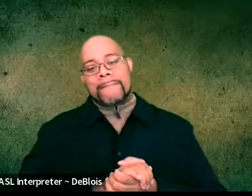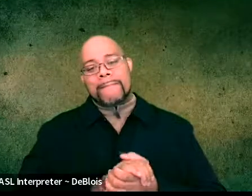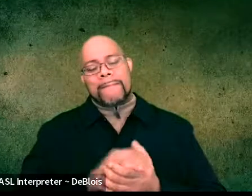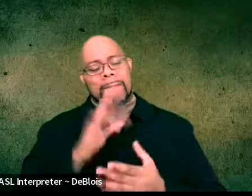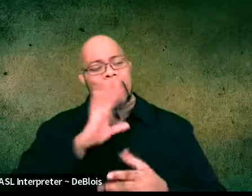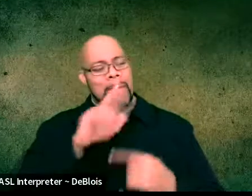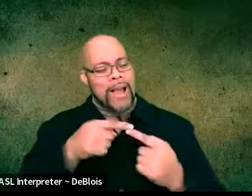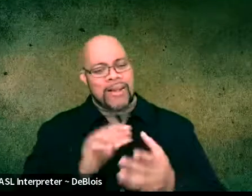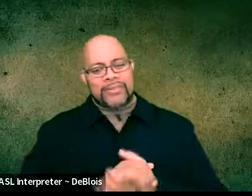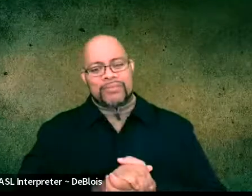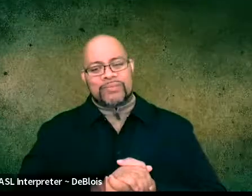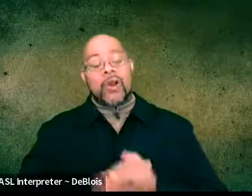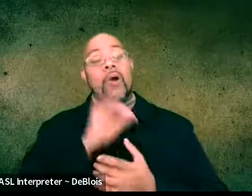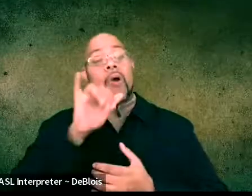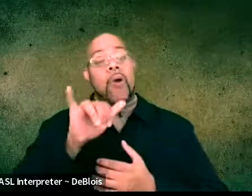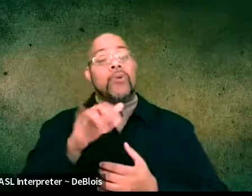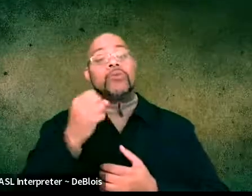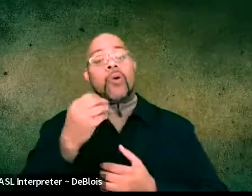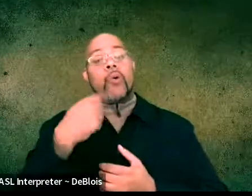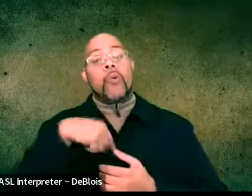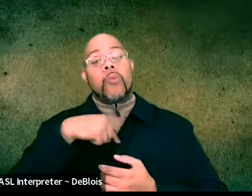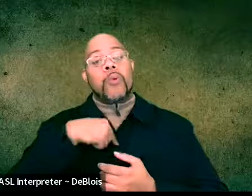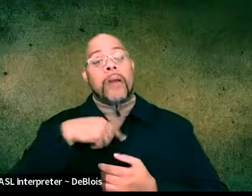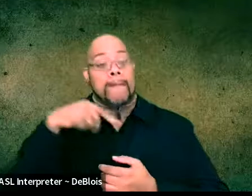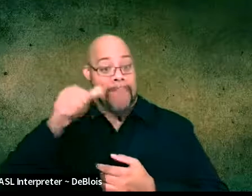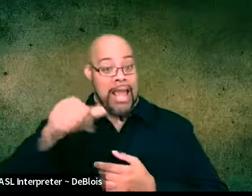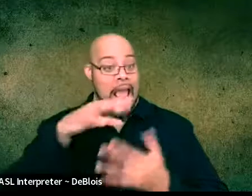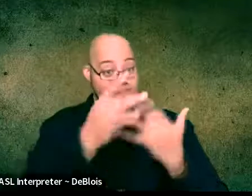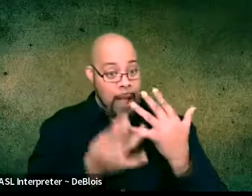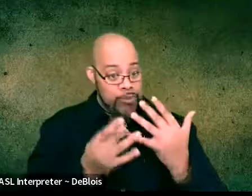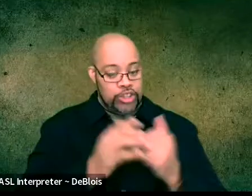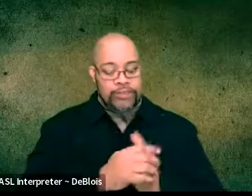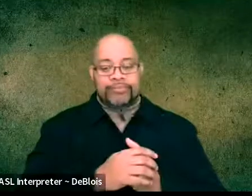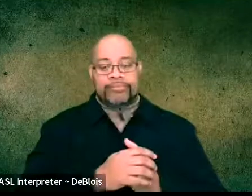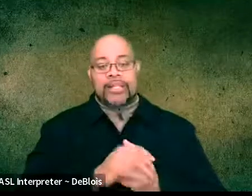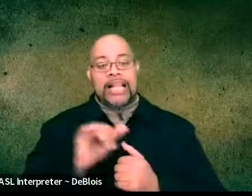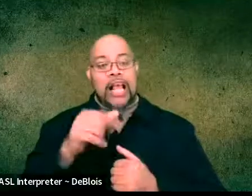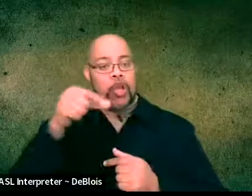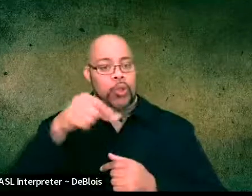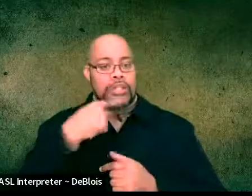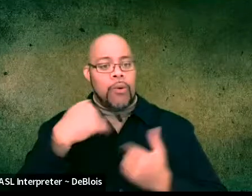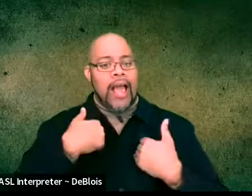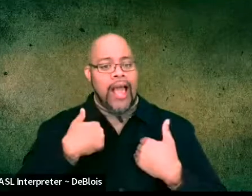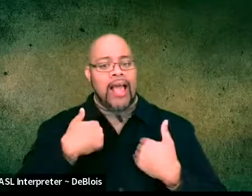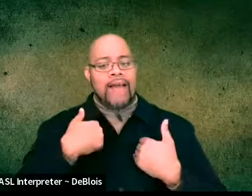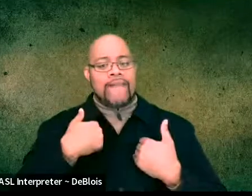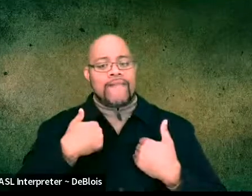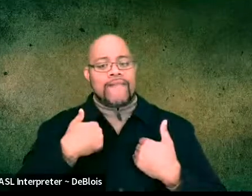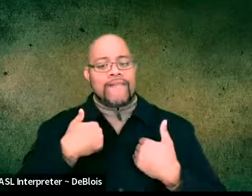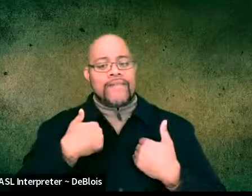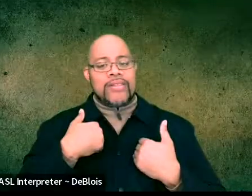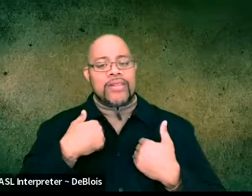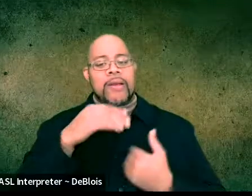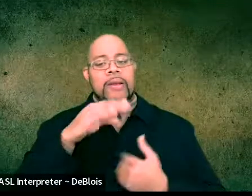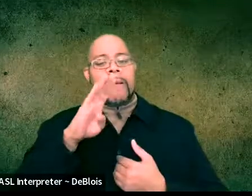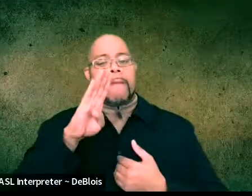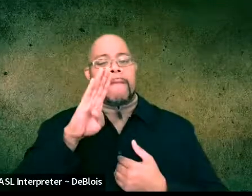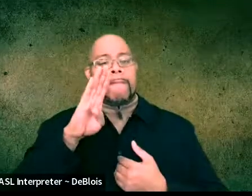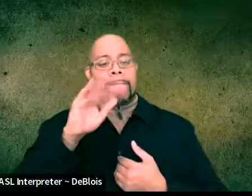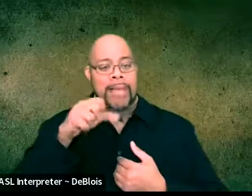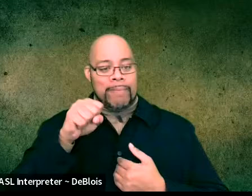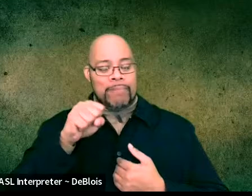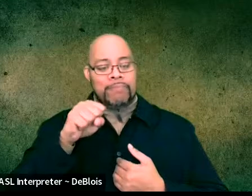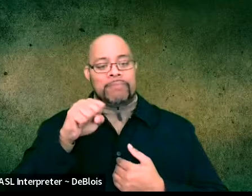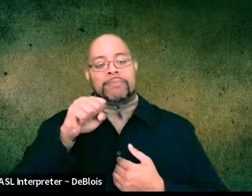I talking about? Oh, so we for the pay option, like Q said, we have that the drip, our BIMS drip bag, but